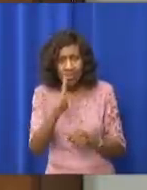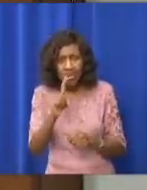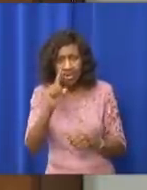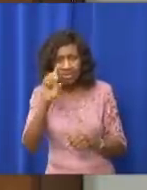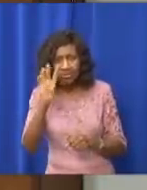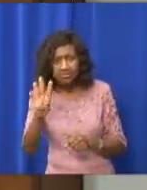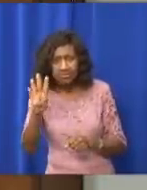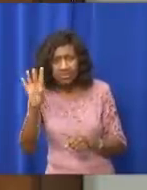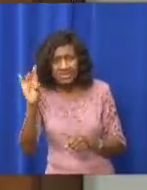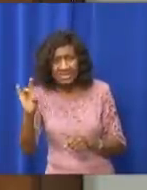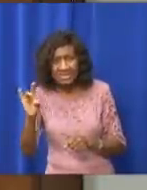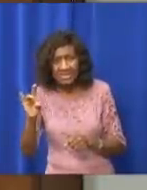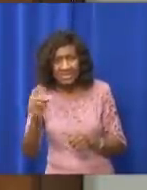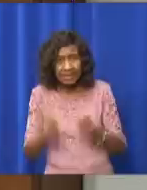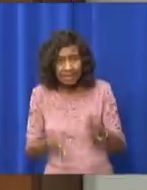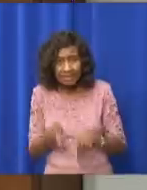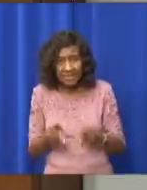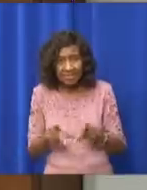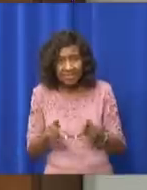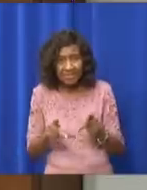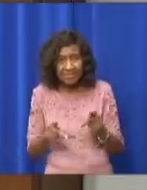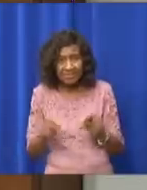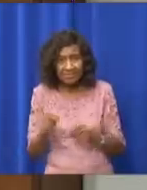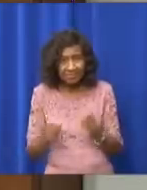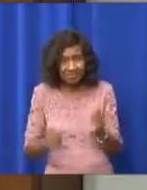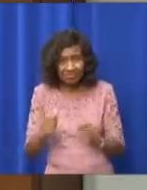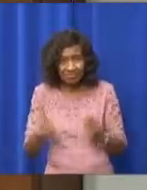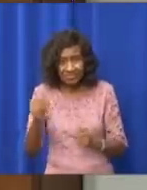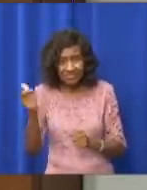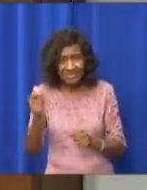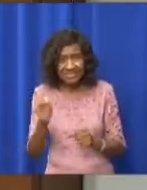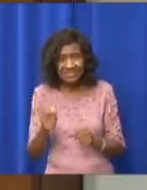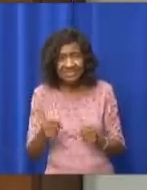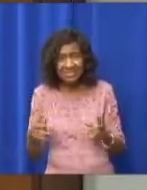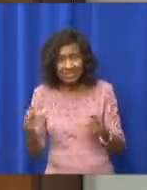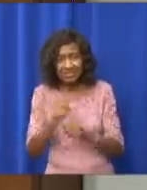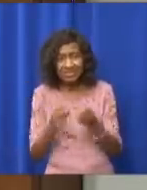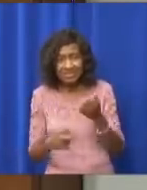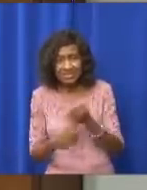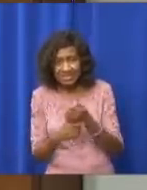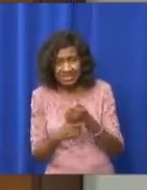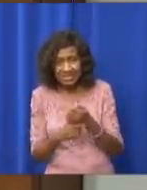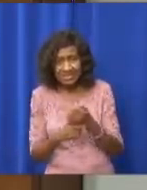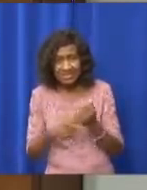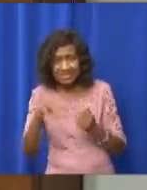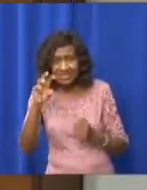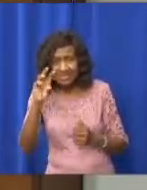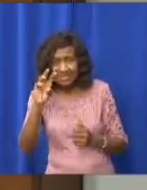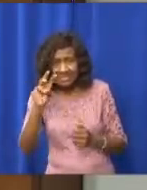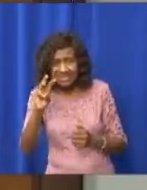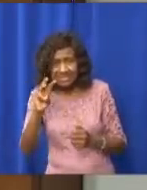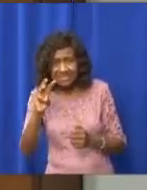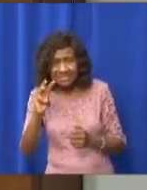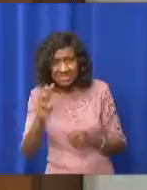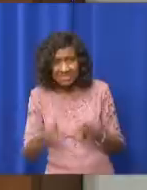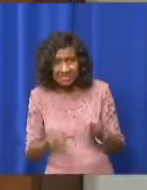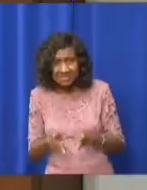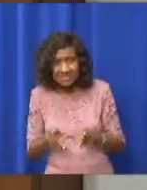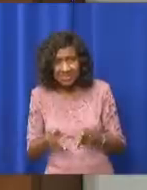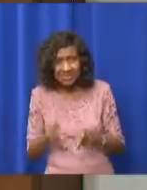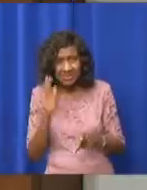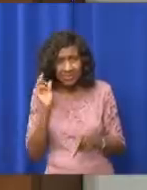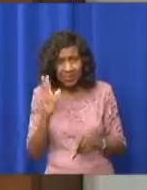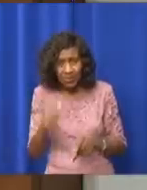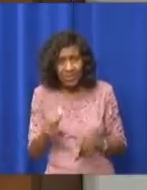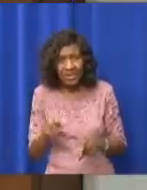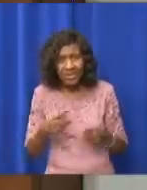speeding detections. Tickets were issued in the majority of cases, and 6 of the detections reached a threshold for court